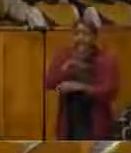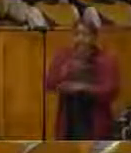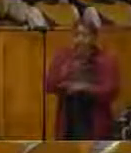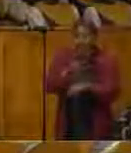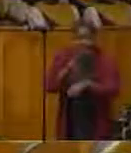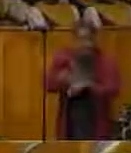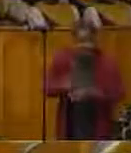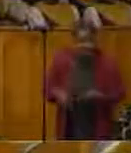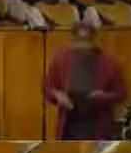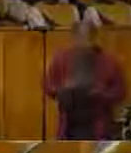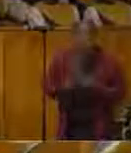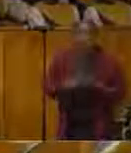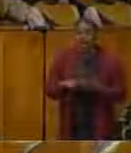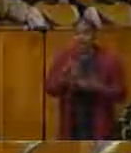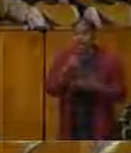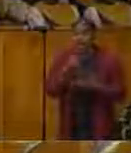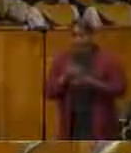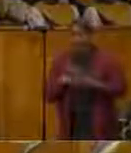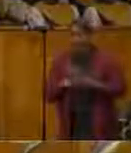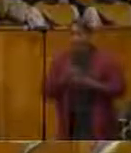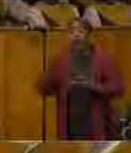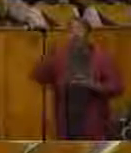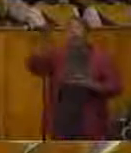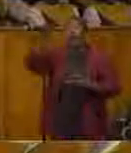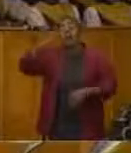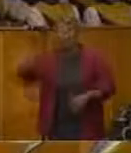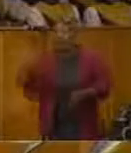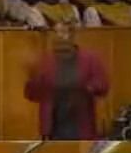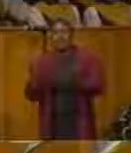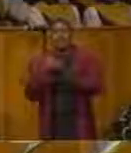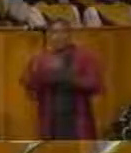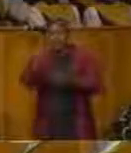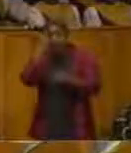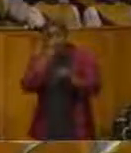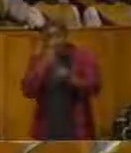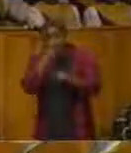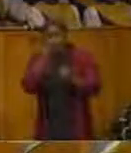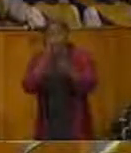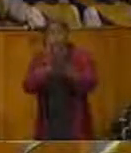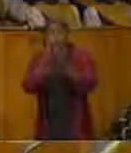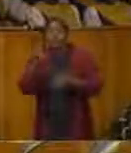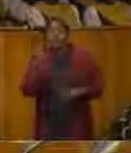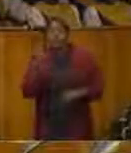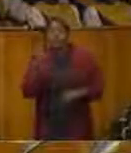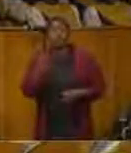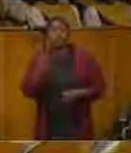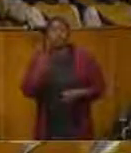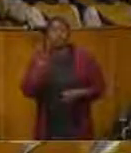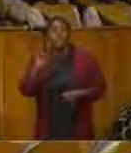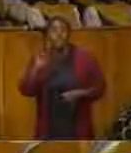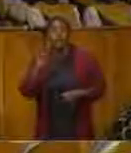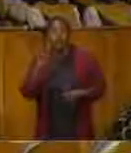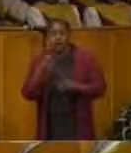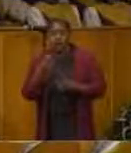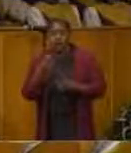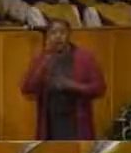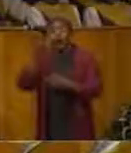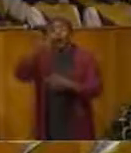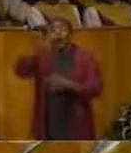nations. And they argued that God was against black folk because in the book of Jeremiah, God condemns